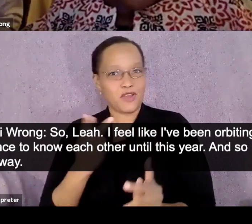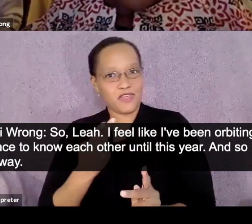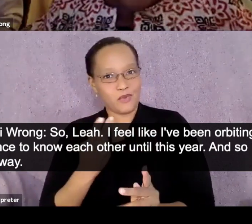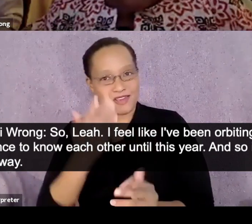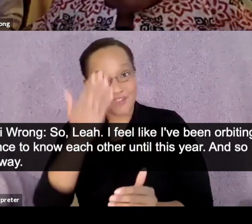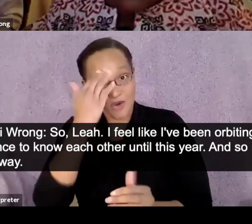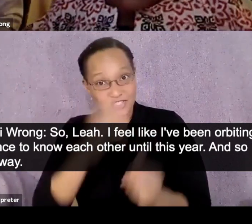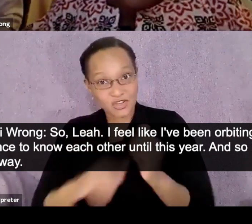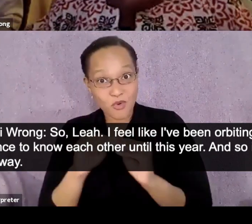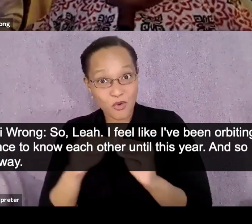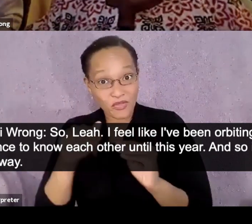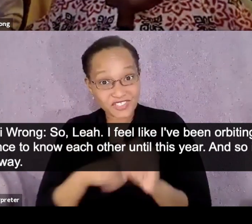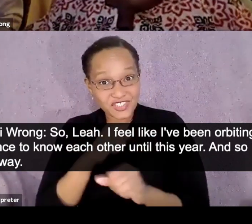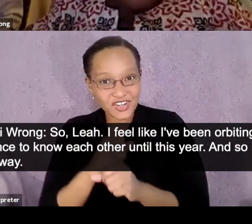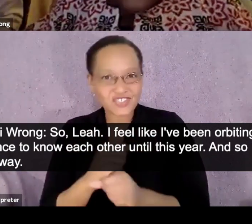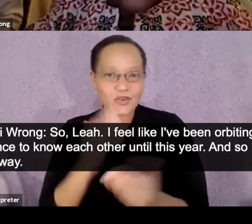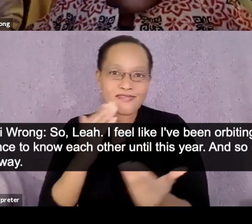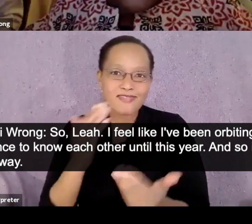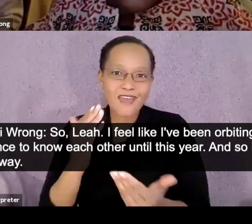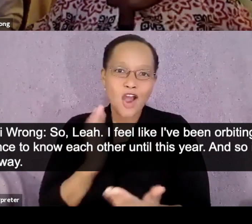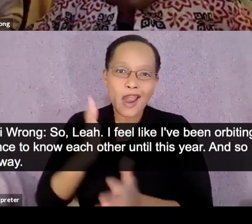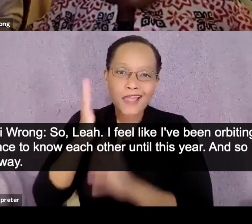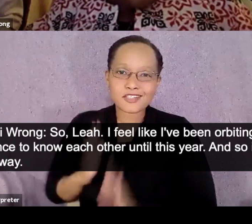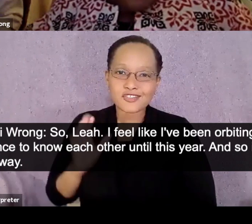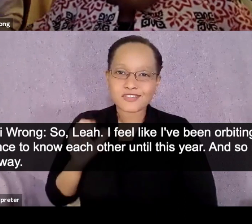Stacy, to connect us in this way.